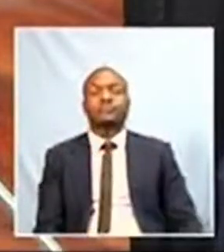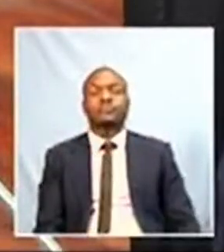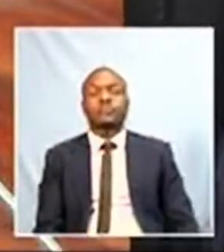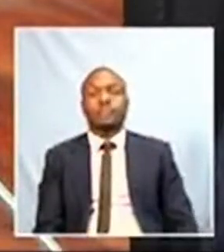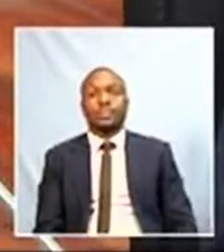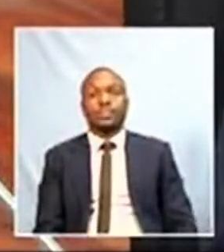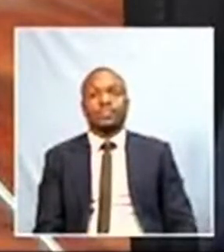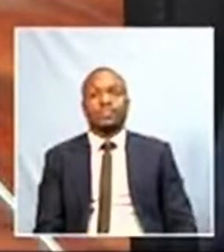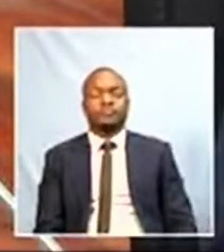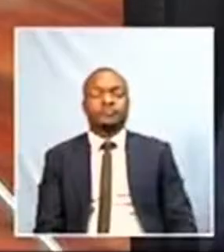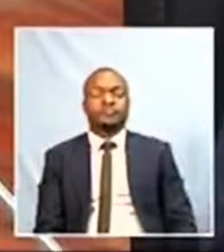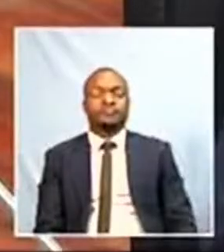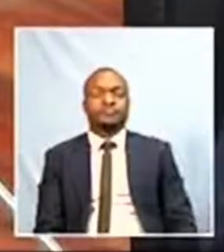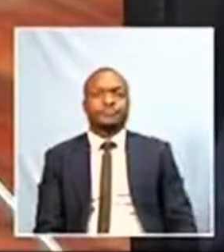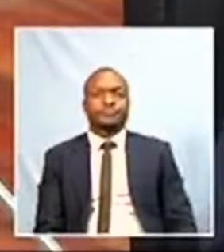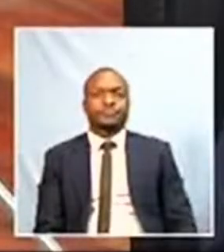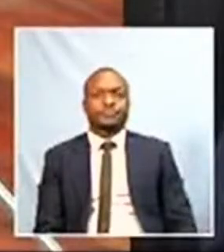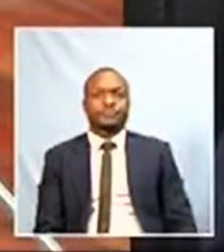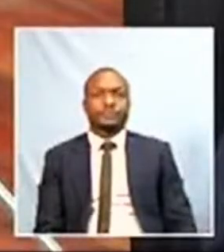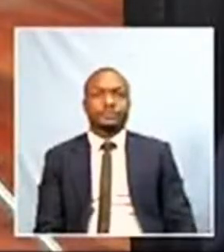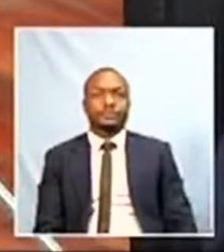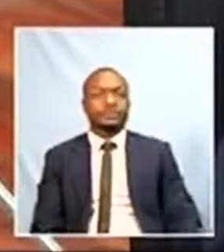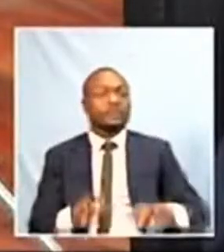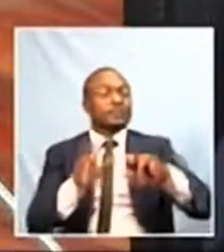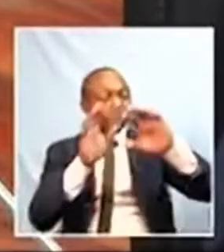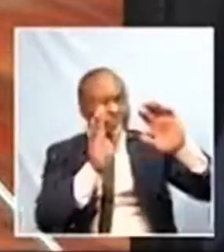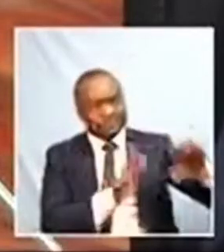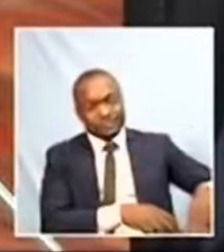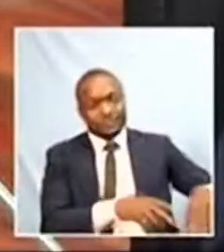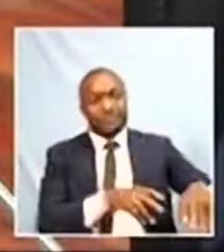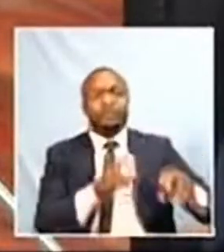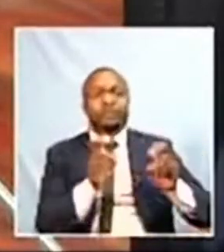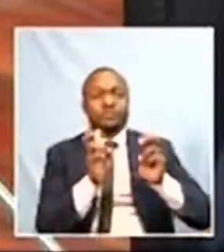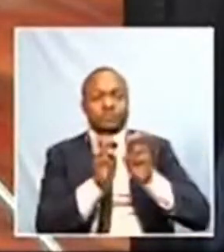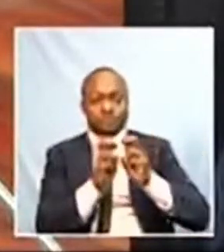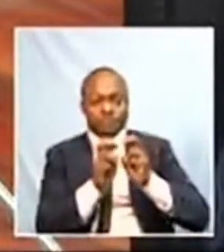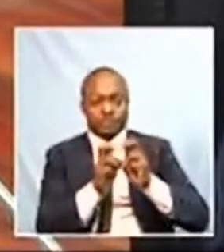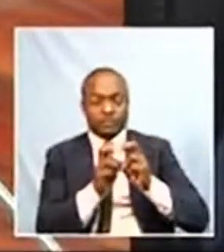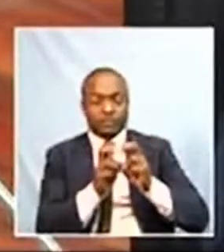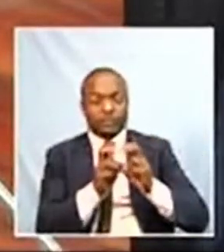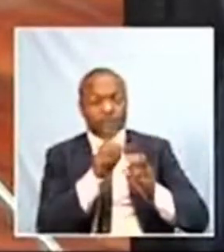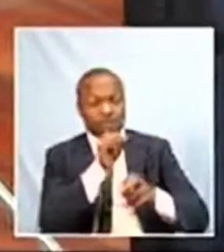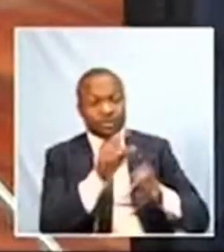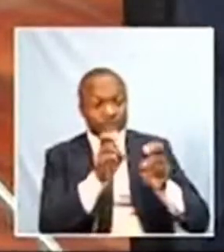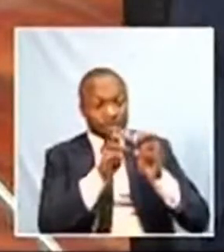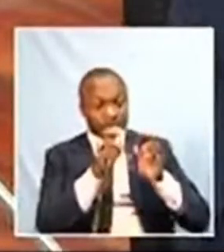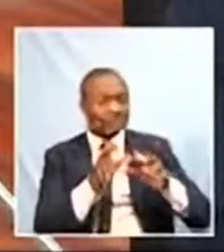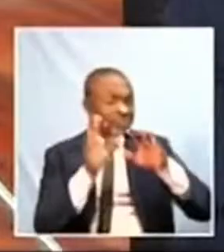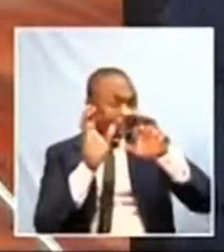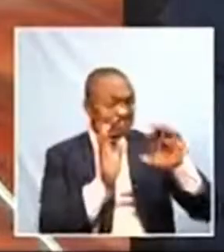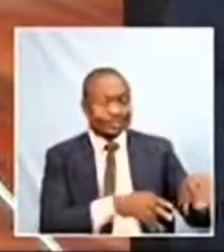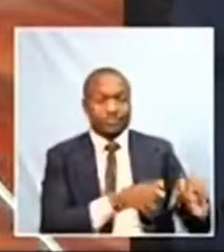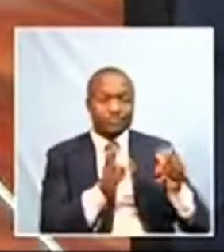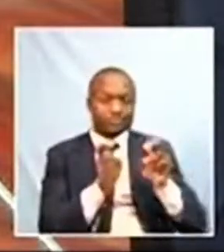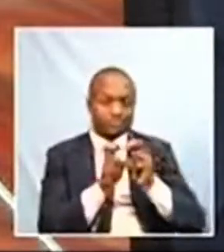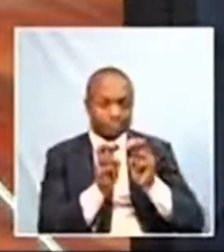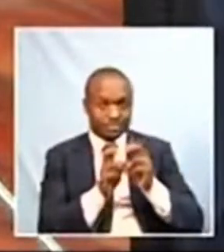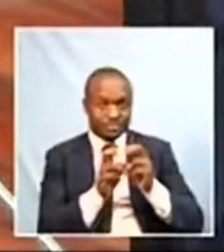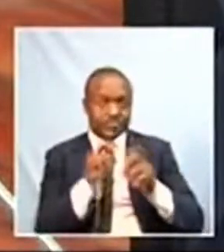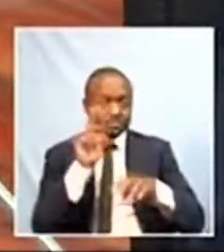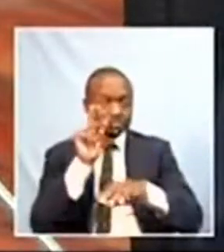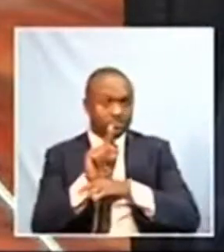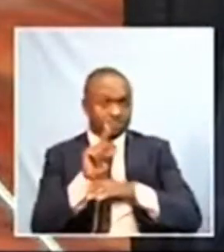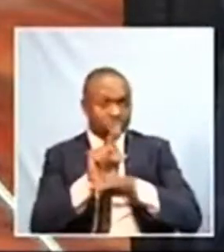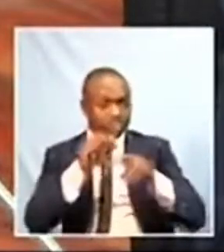was due to abandonment of the contract by the contractor, and action taken, the project